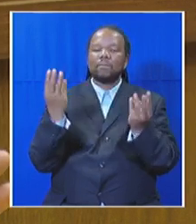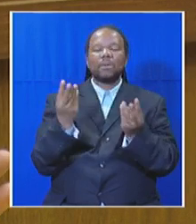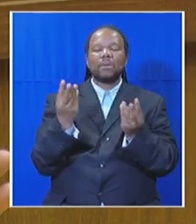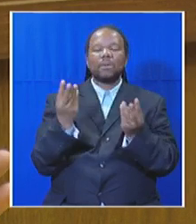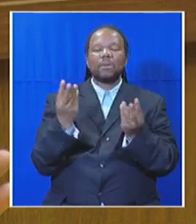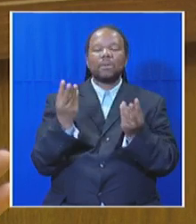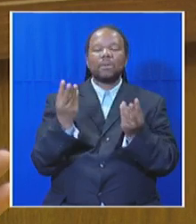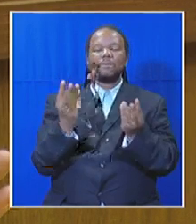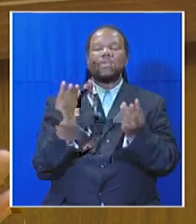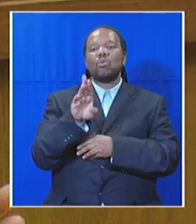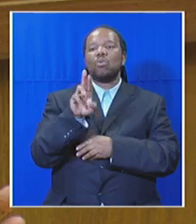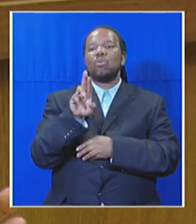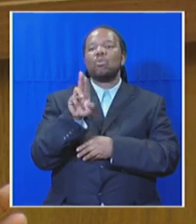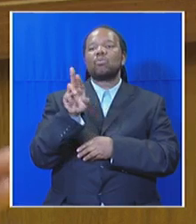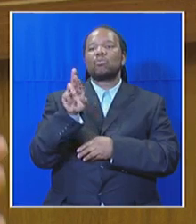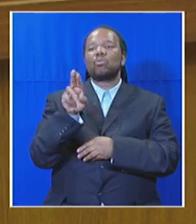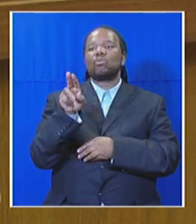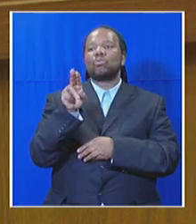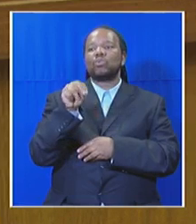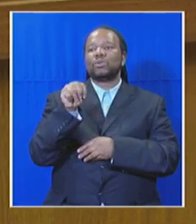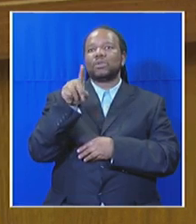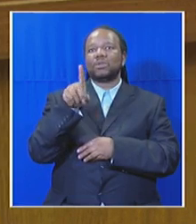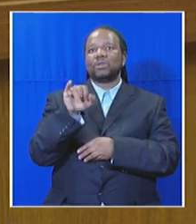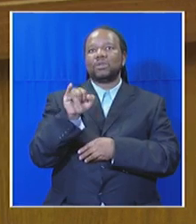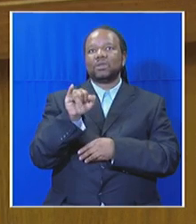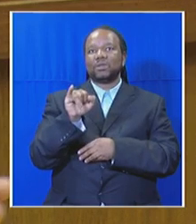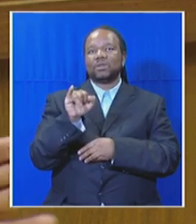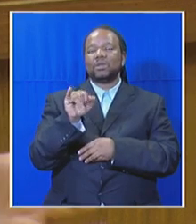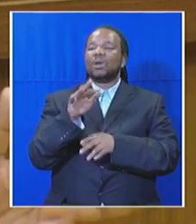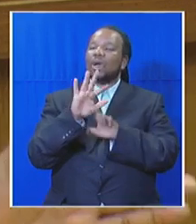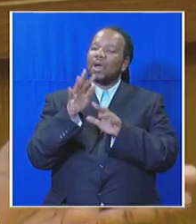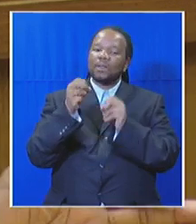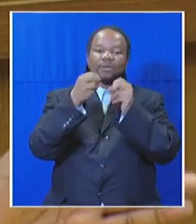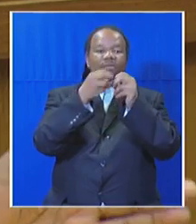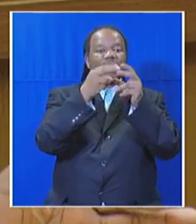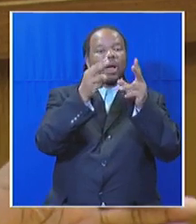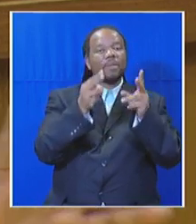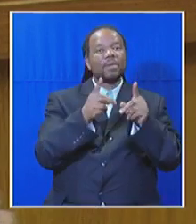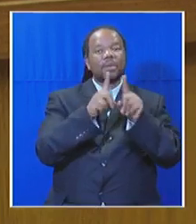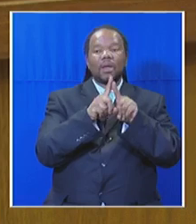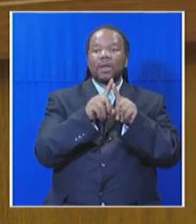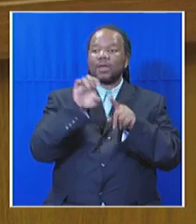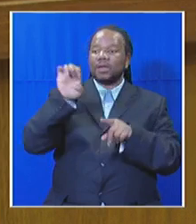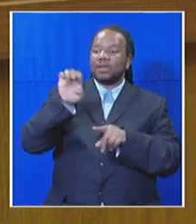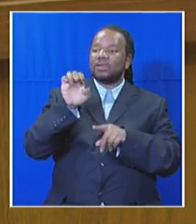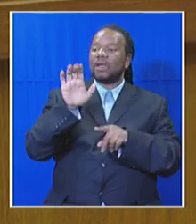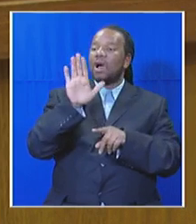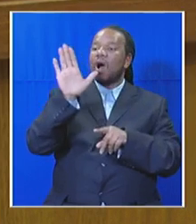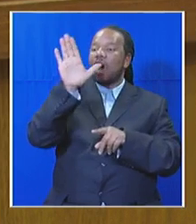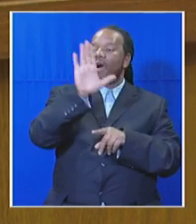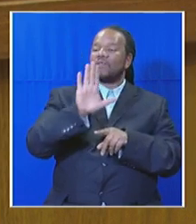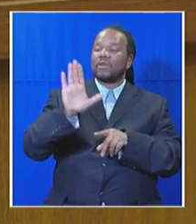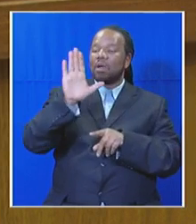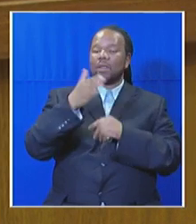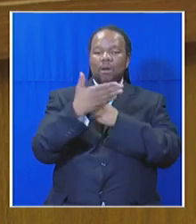that might not be the country. It ended up with a summit of the East African countries where South Africa was invited